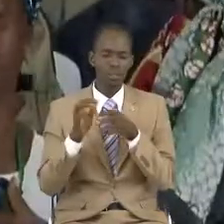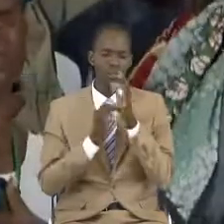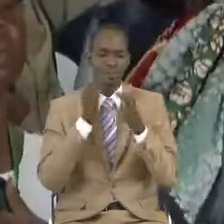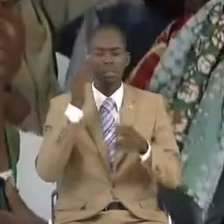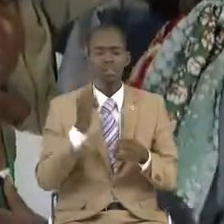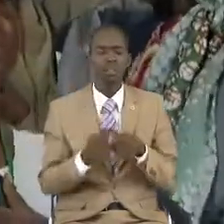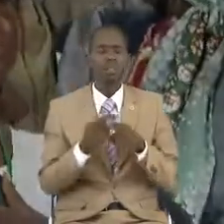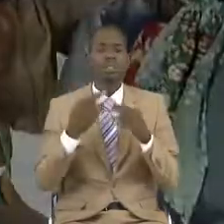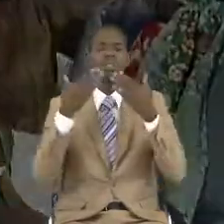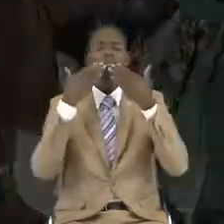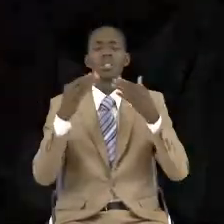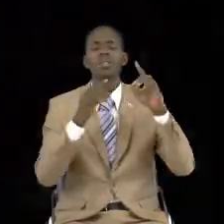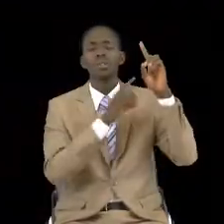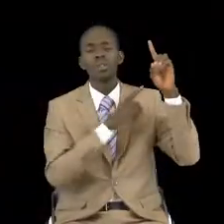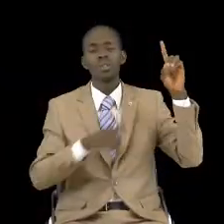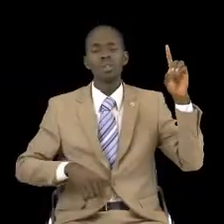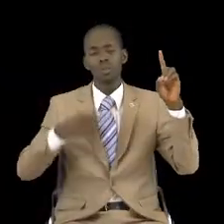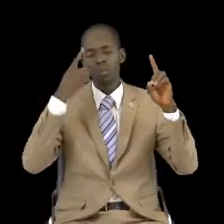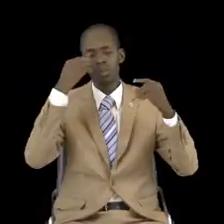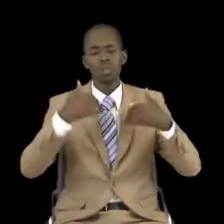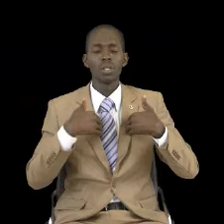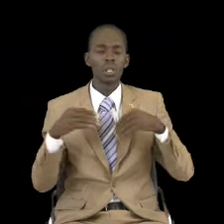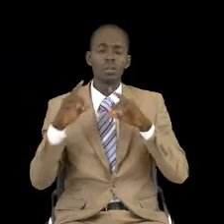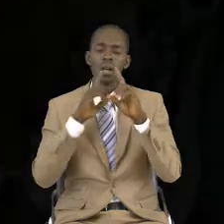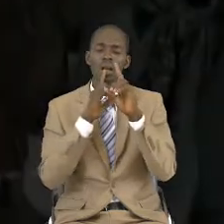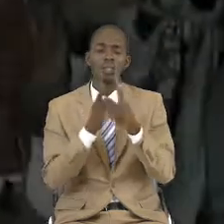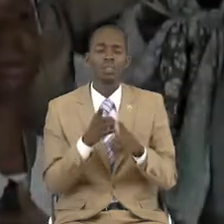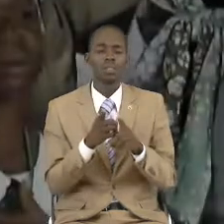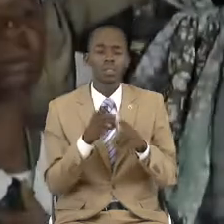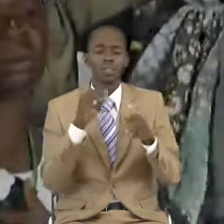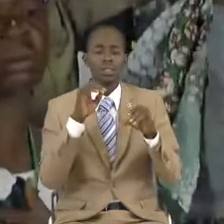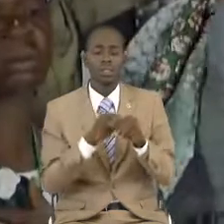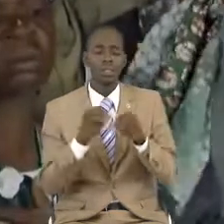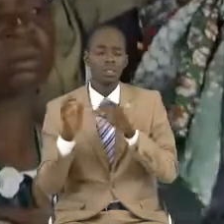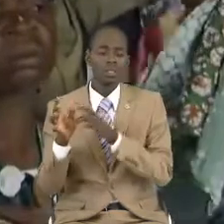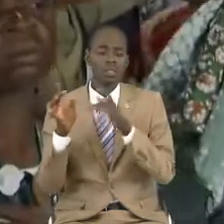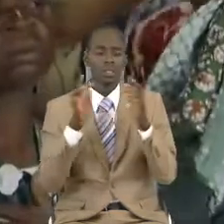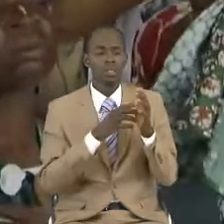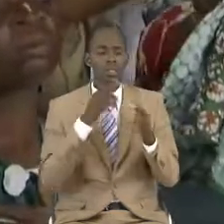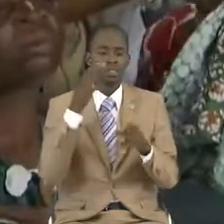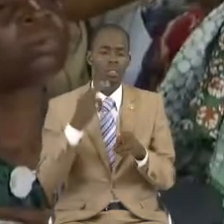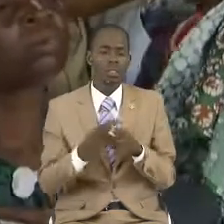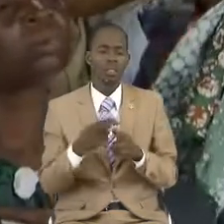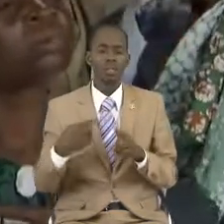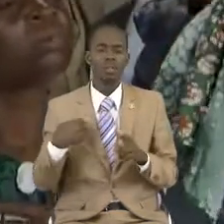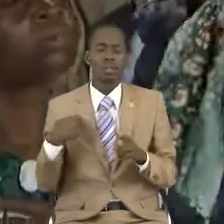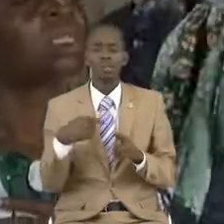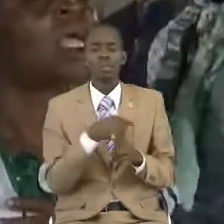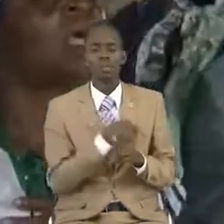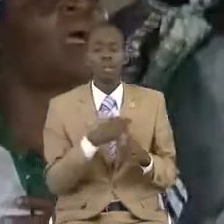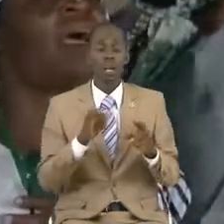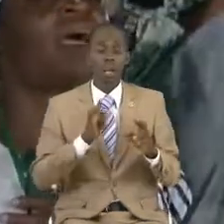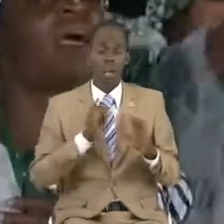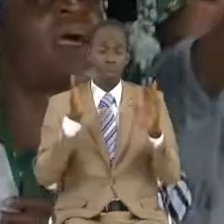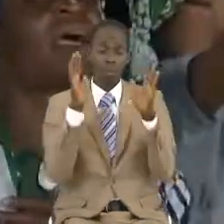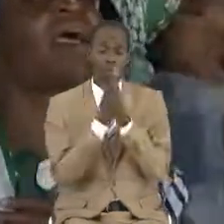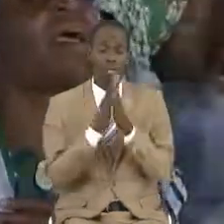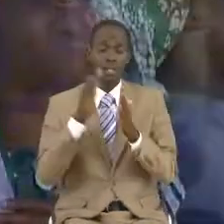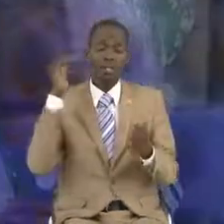thank you lord because we know you have answered in jesus name i pray